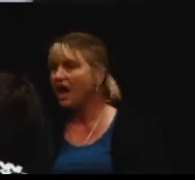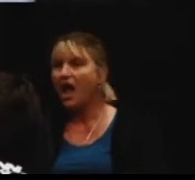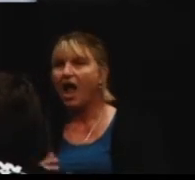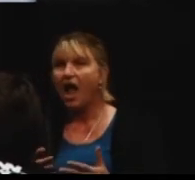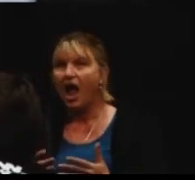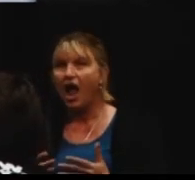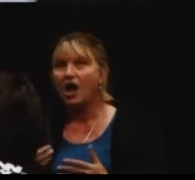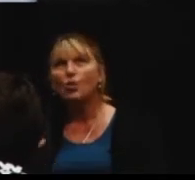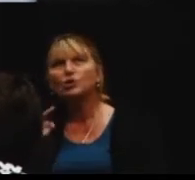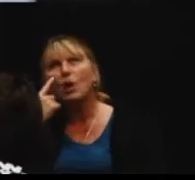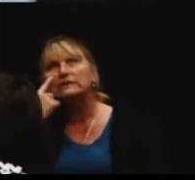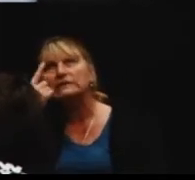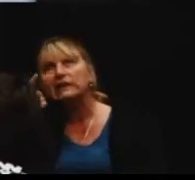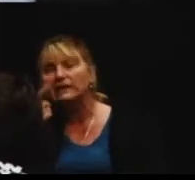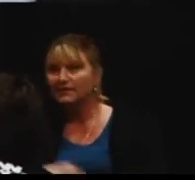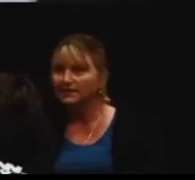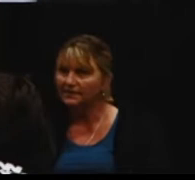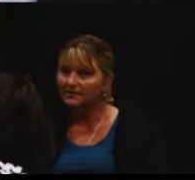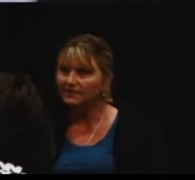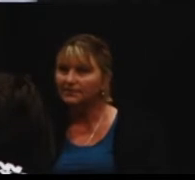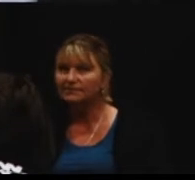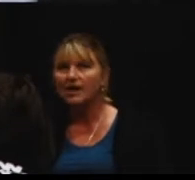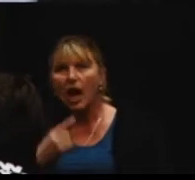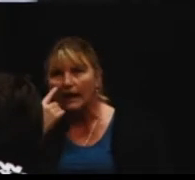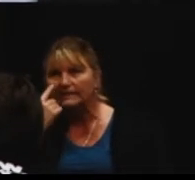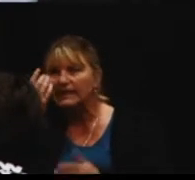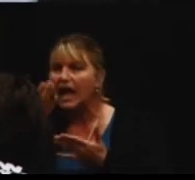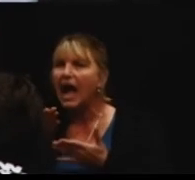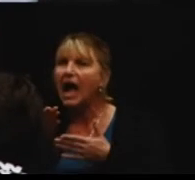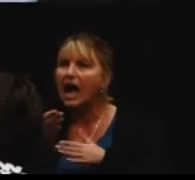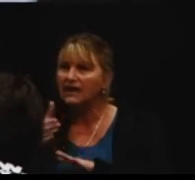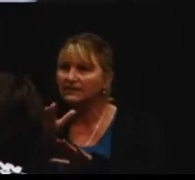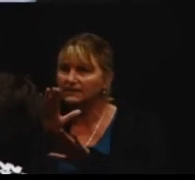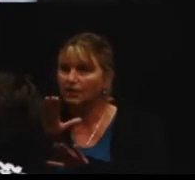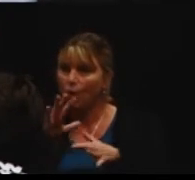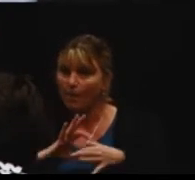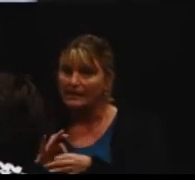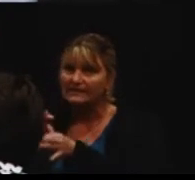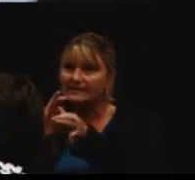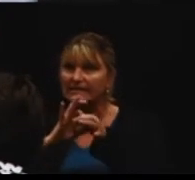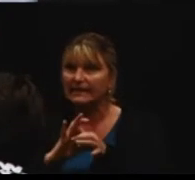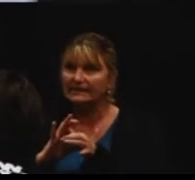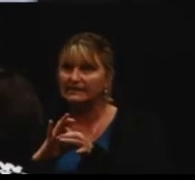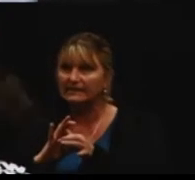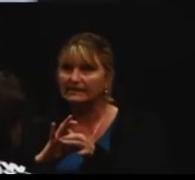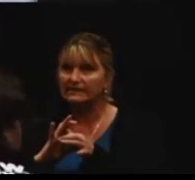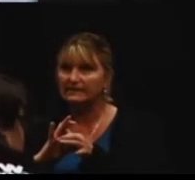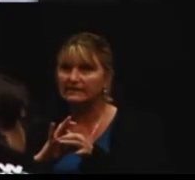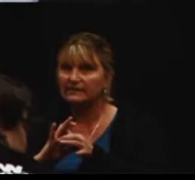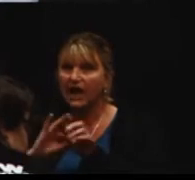What I see is Aotearoa being connected, that those in the